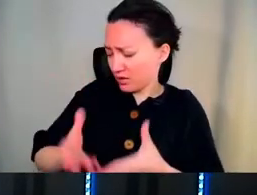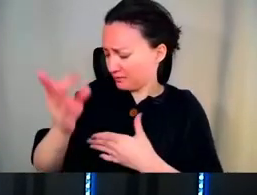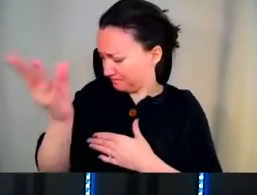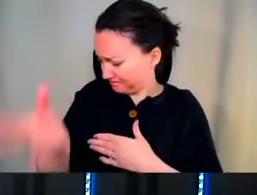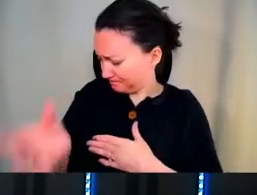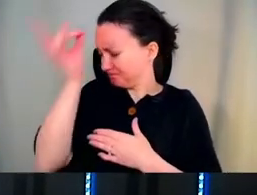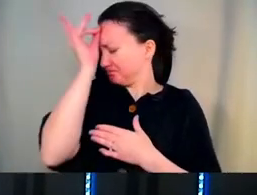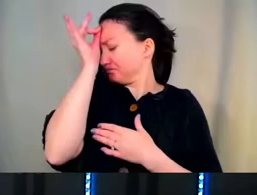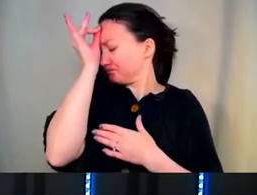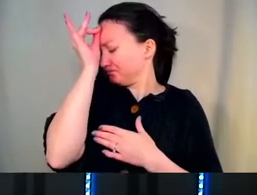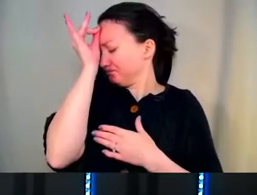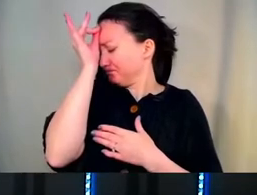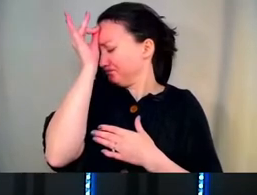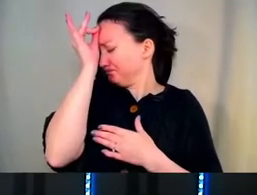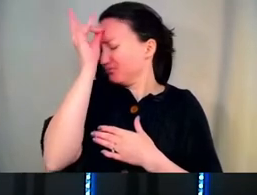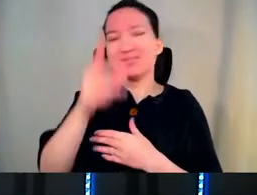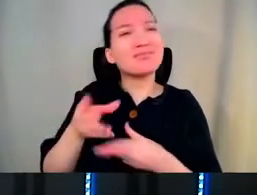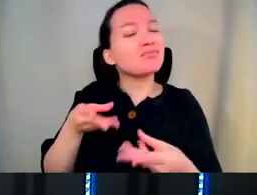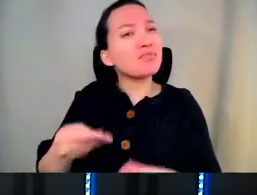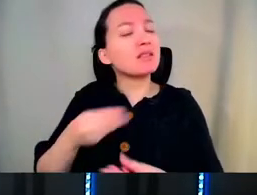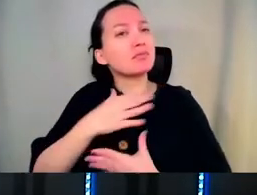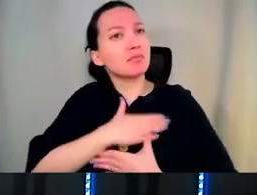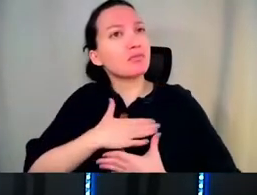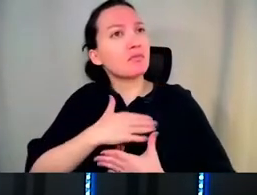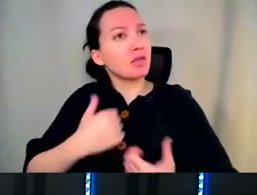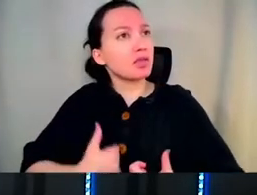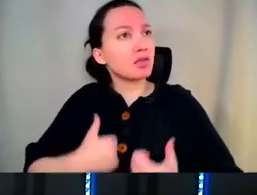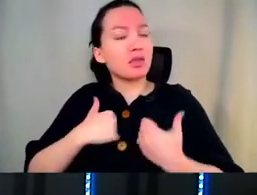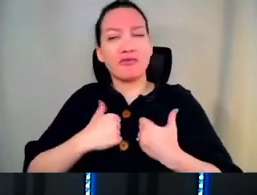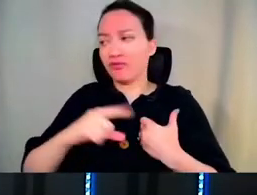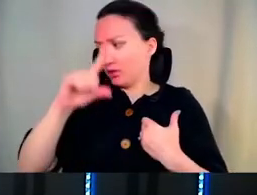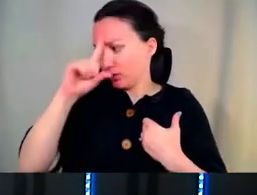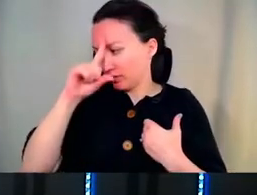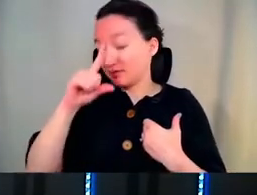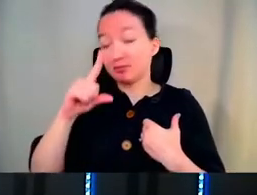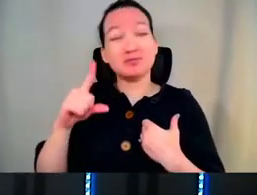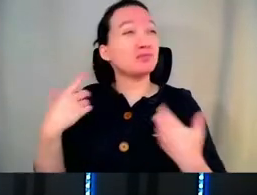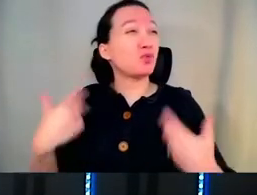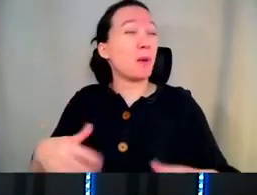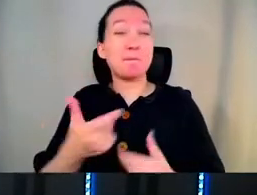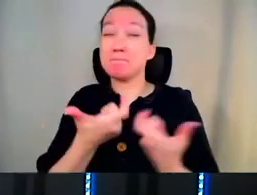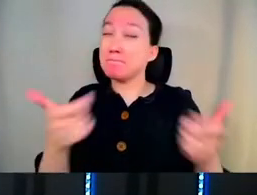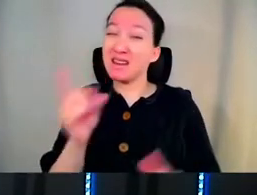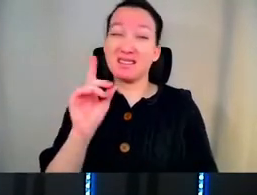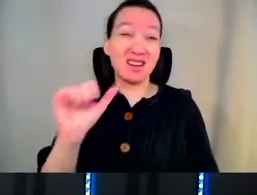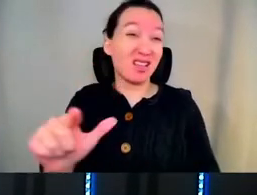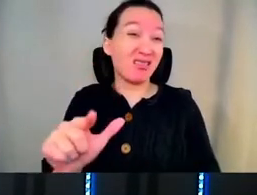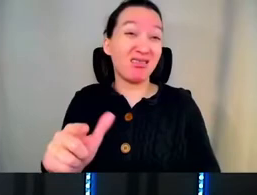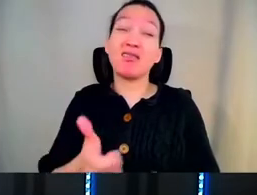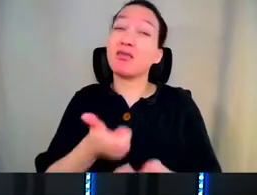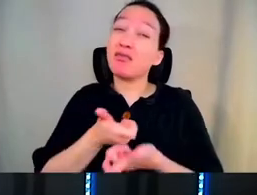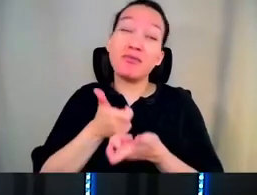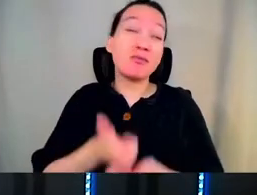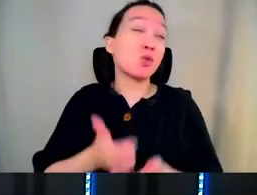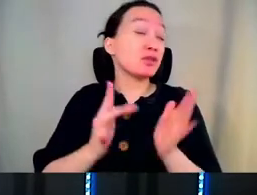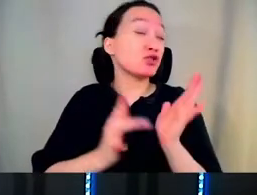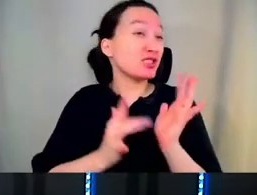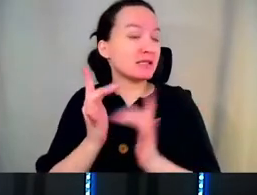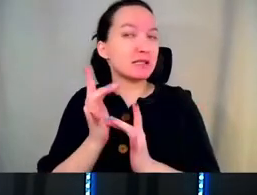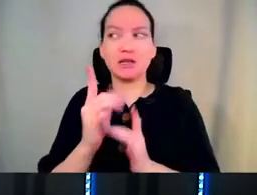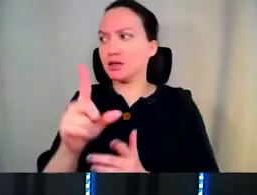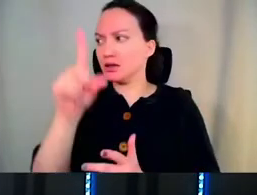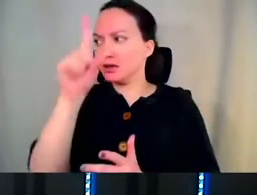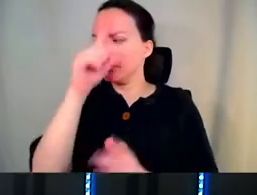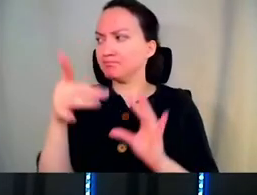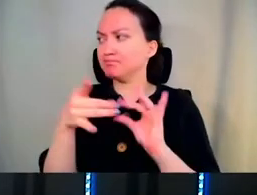mind. What do we feed? What do we entertain in our thought life? Such a big deal about following Jesus. And something that I think doesn't